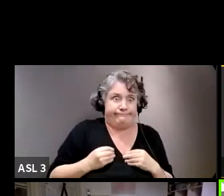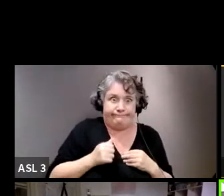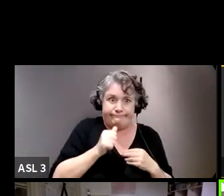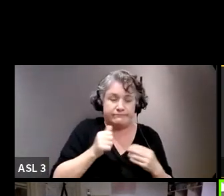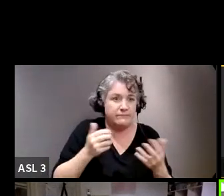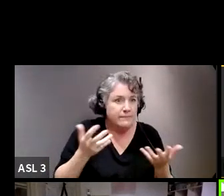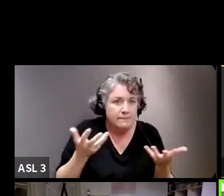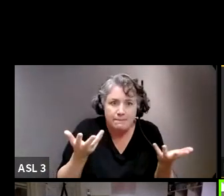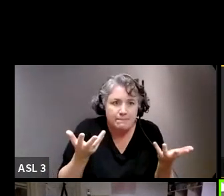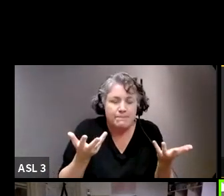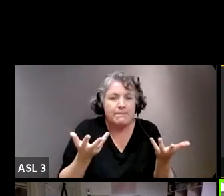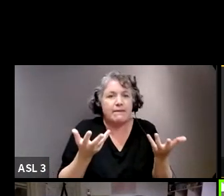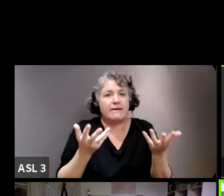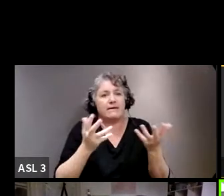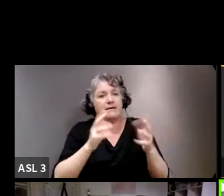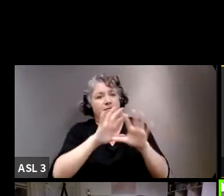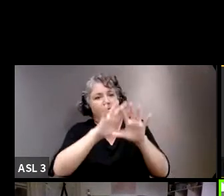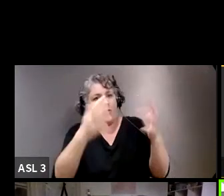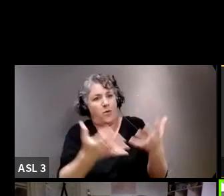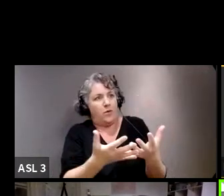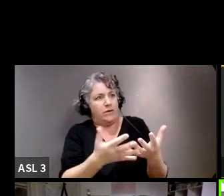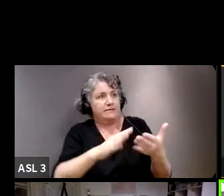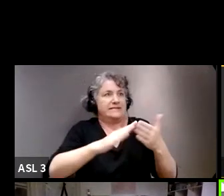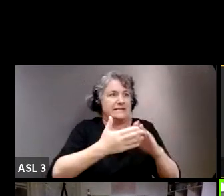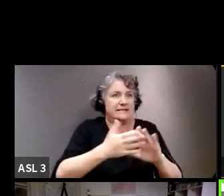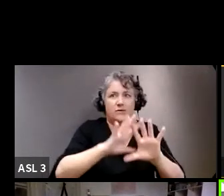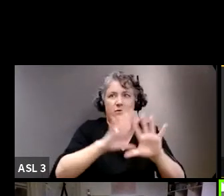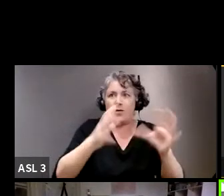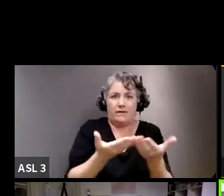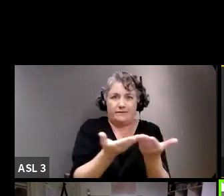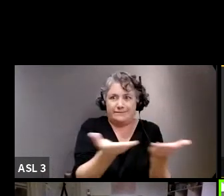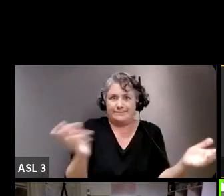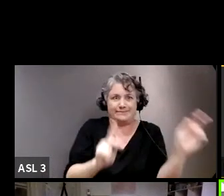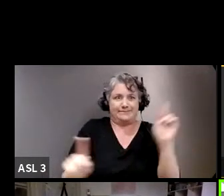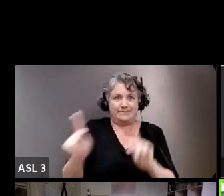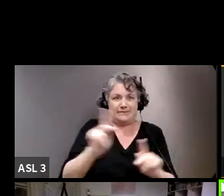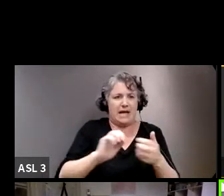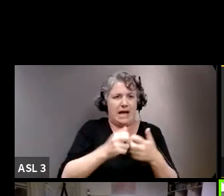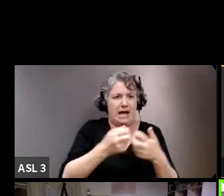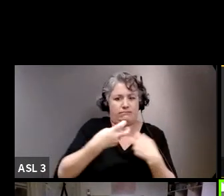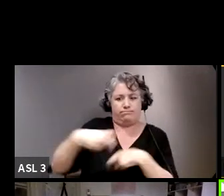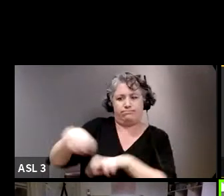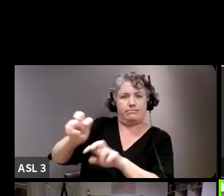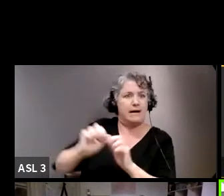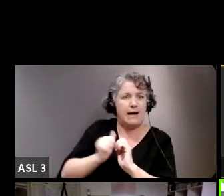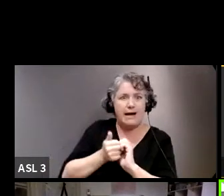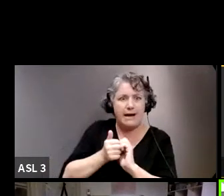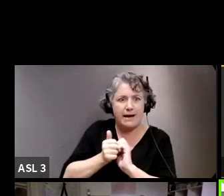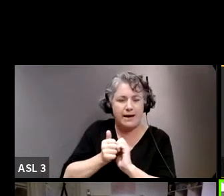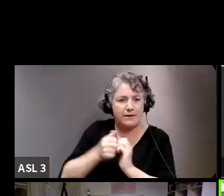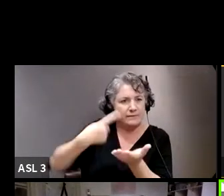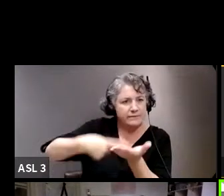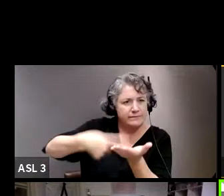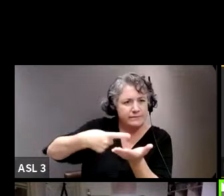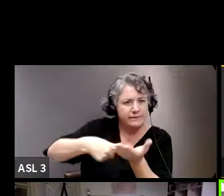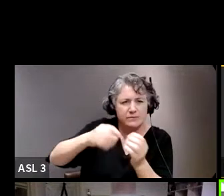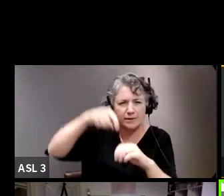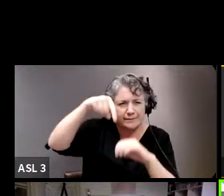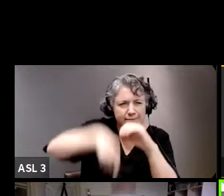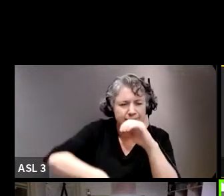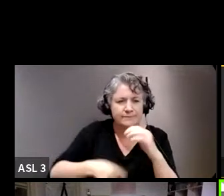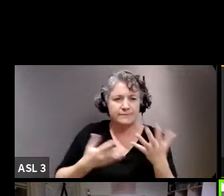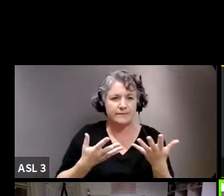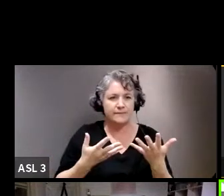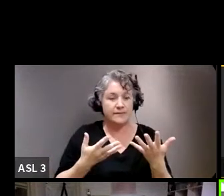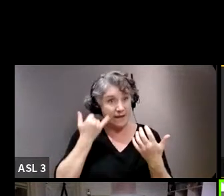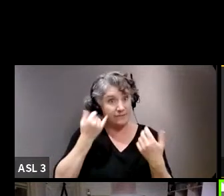city in this case whole of society discussion around how to reverse that process if we reverse that process if we put those